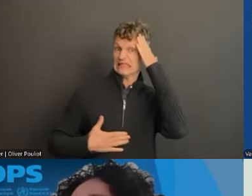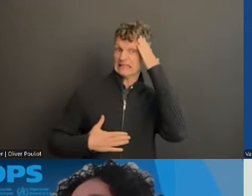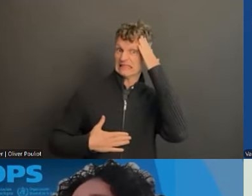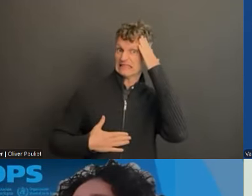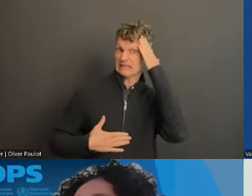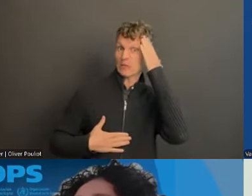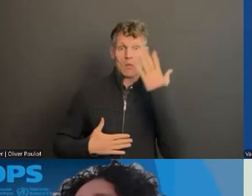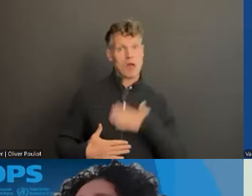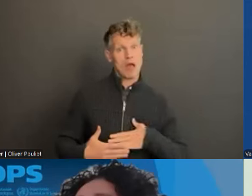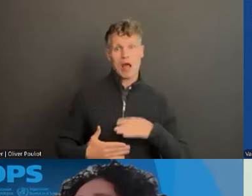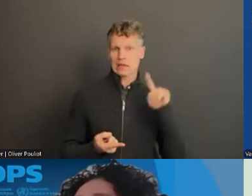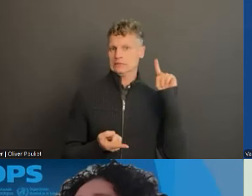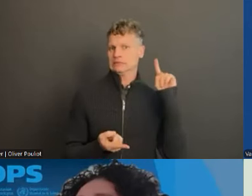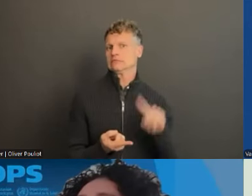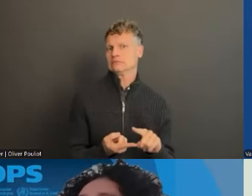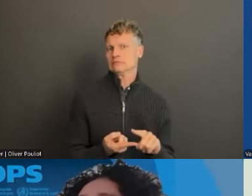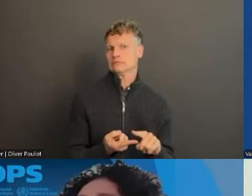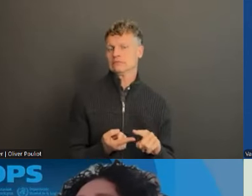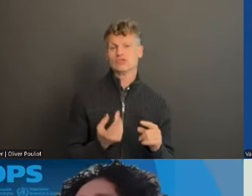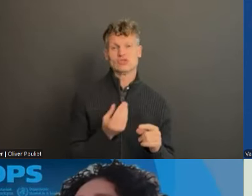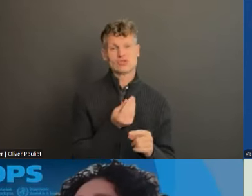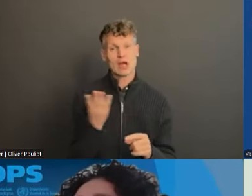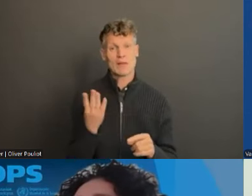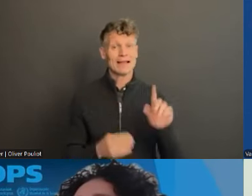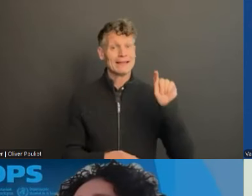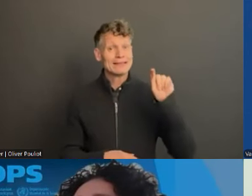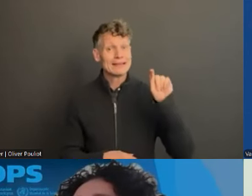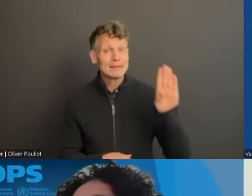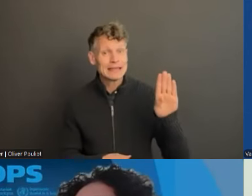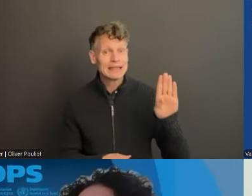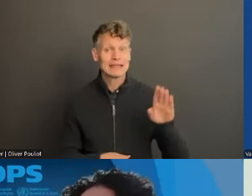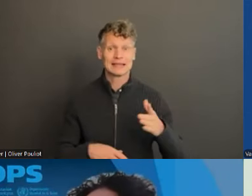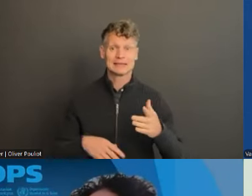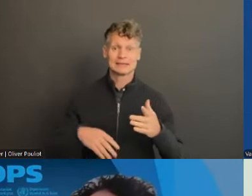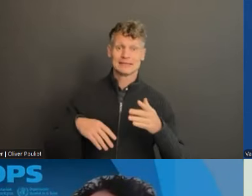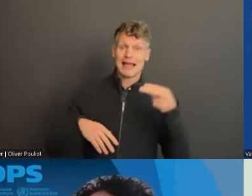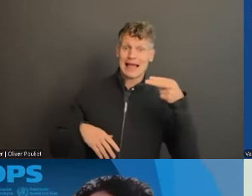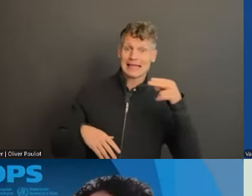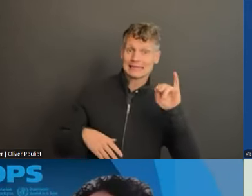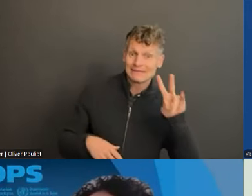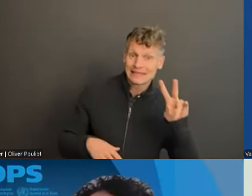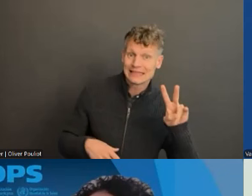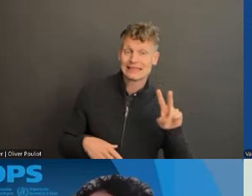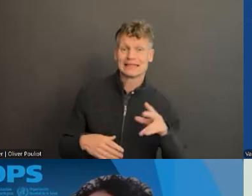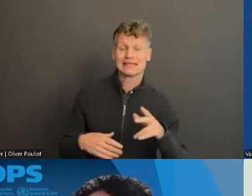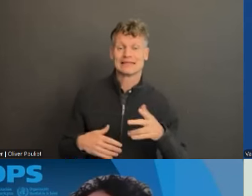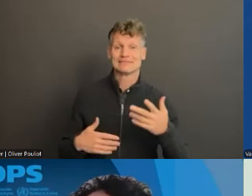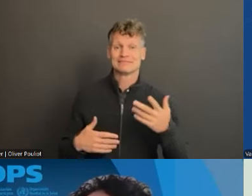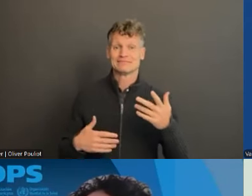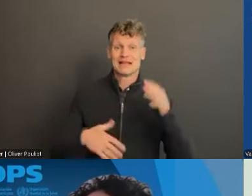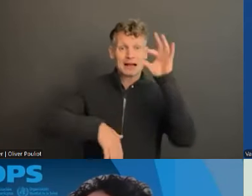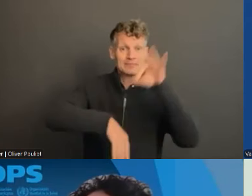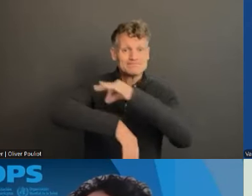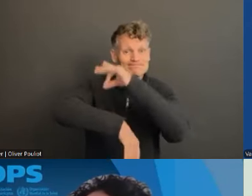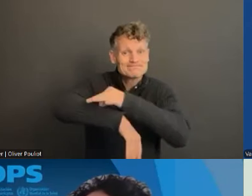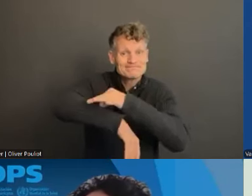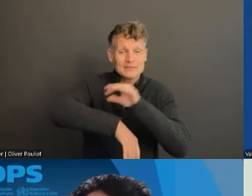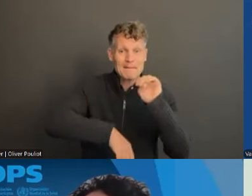diseases, tuberculosis, HIV, malaria also. But they